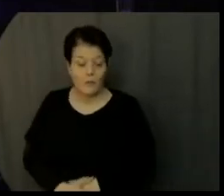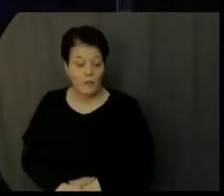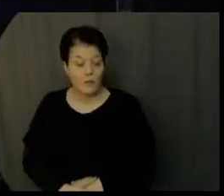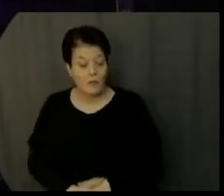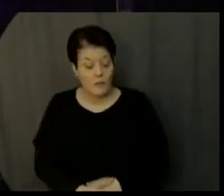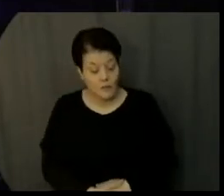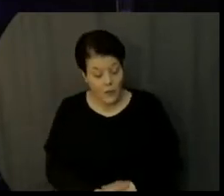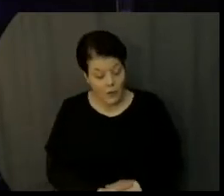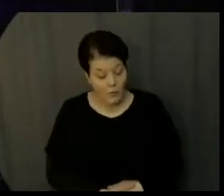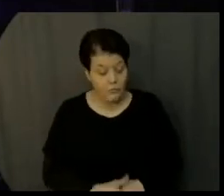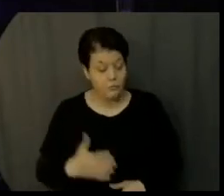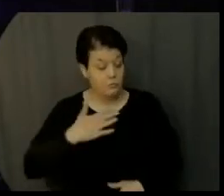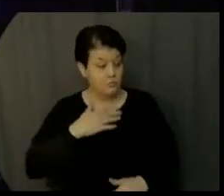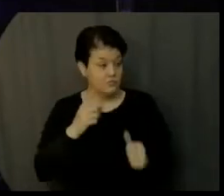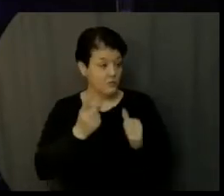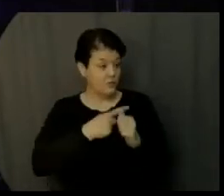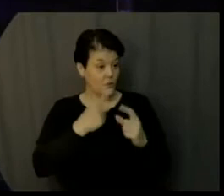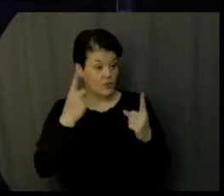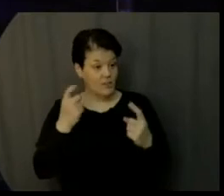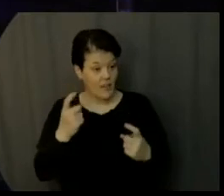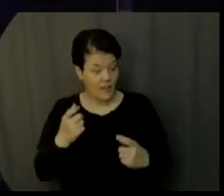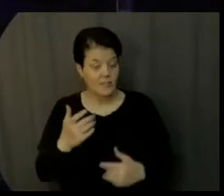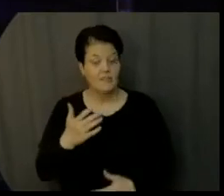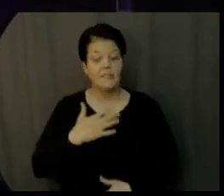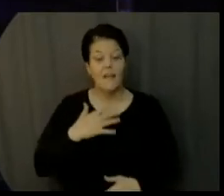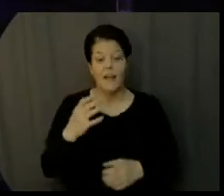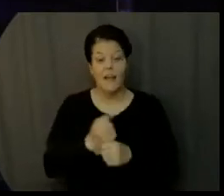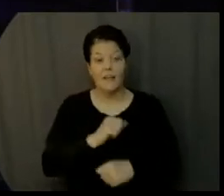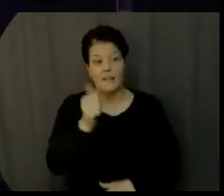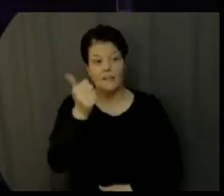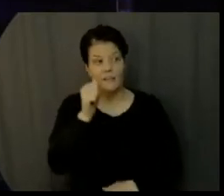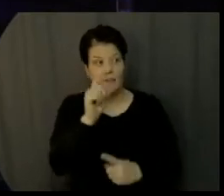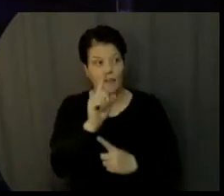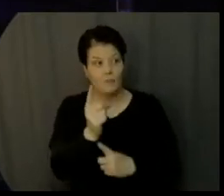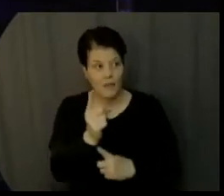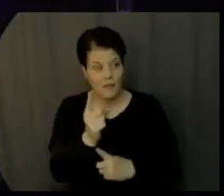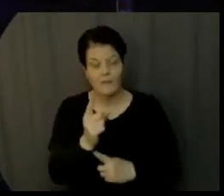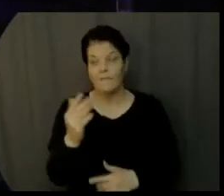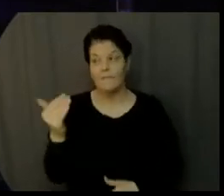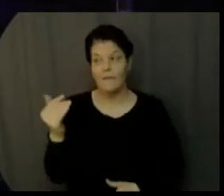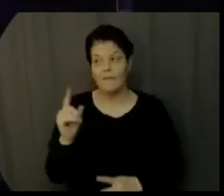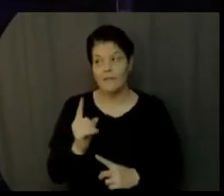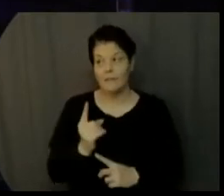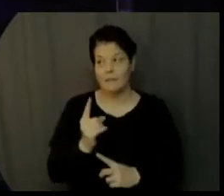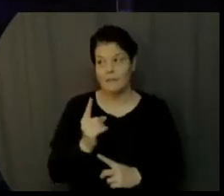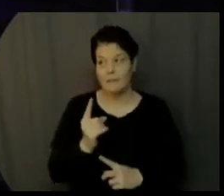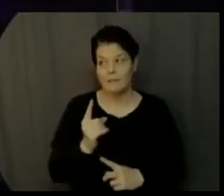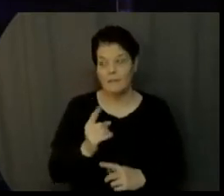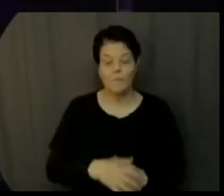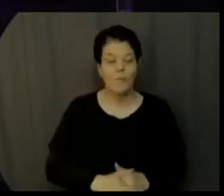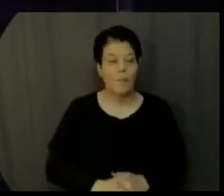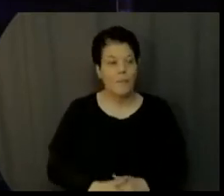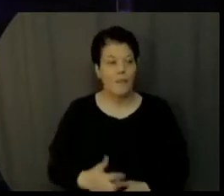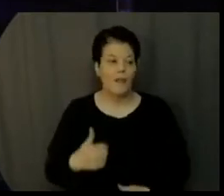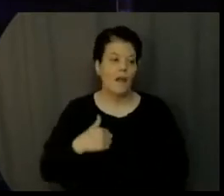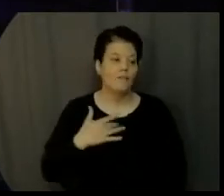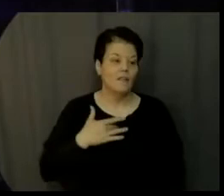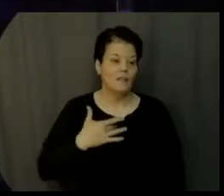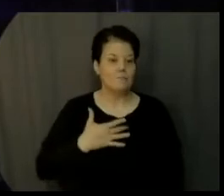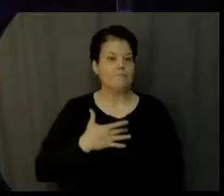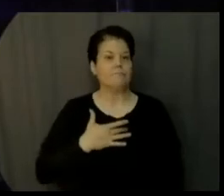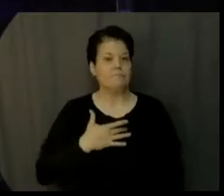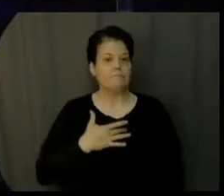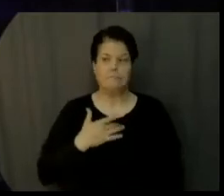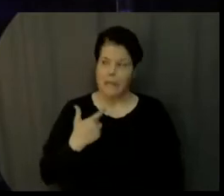And I took the first test, and I got 10 minutes and 15 seconds. It's like, oh, man, I'm going to have to